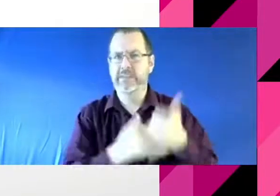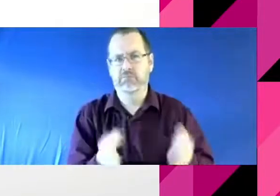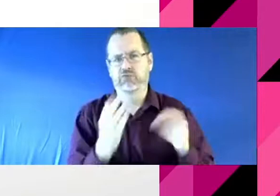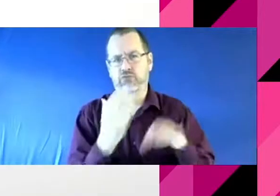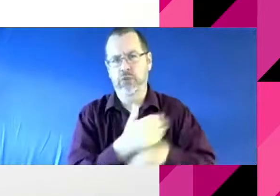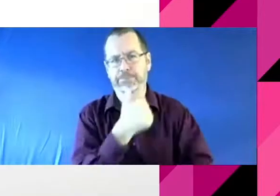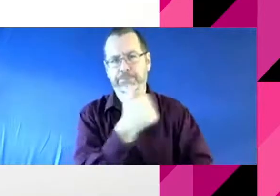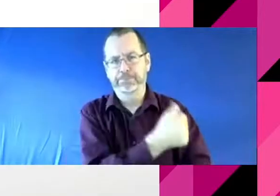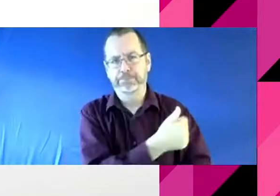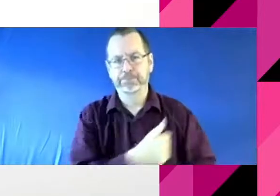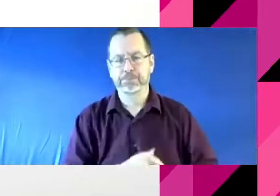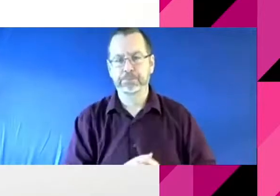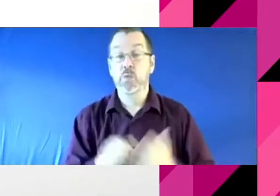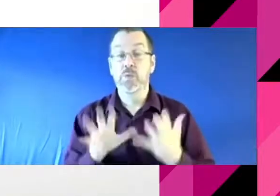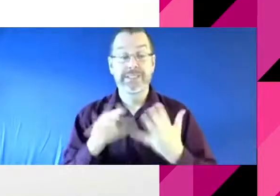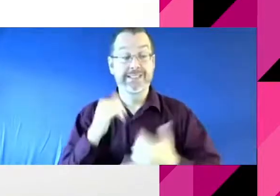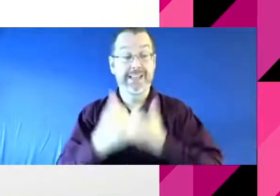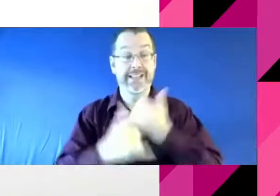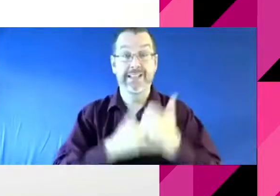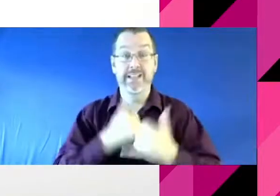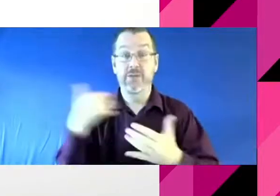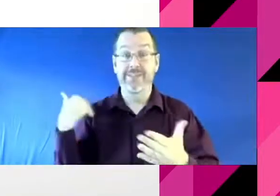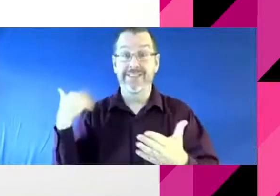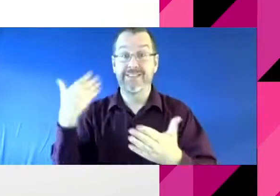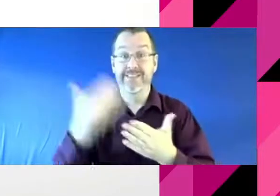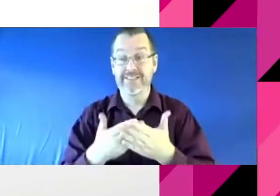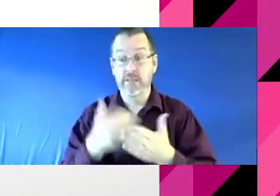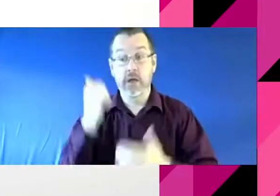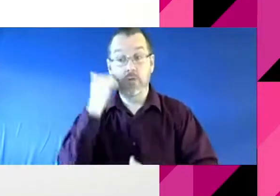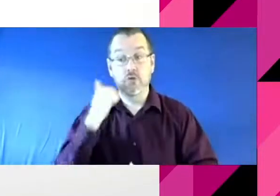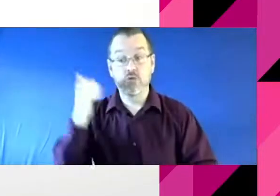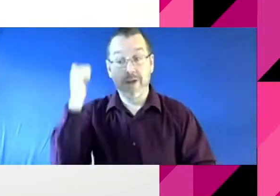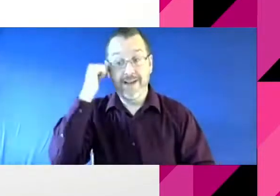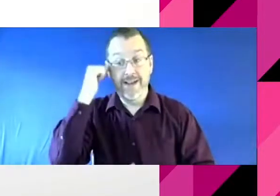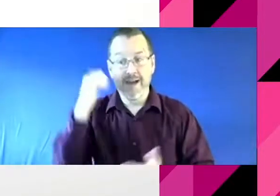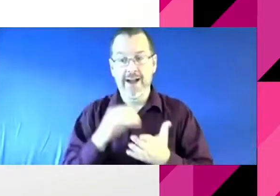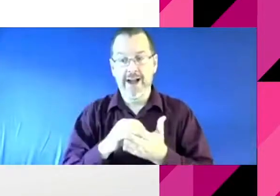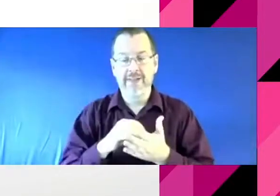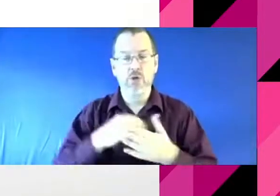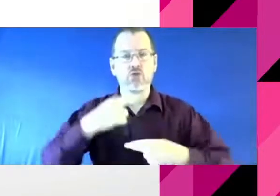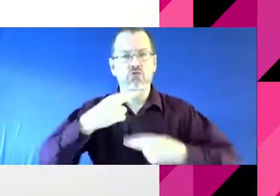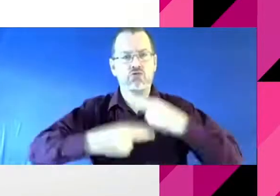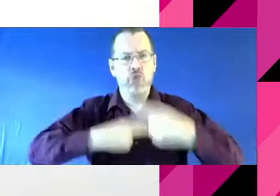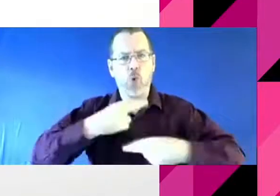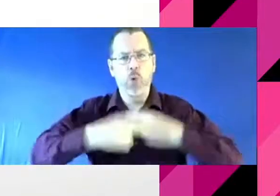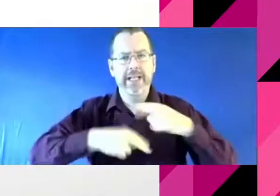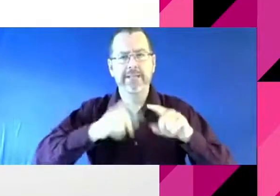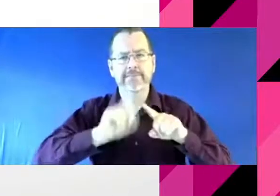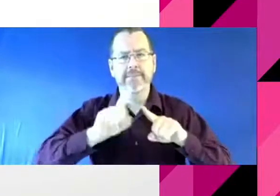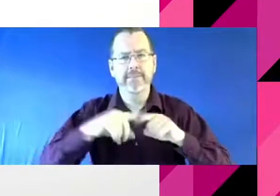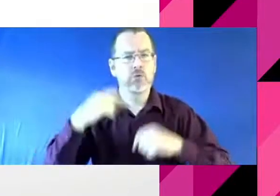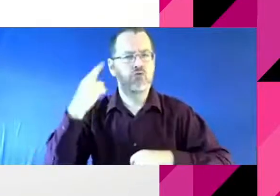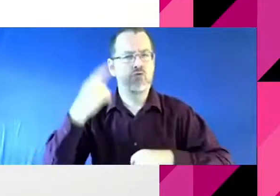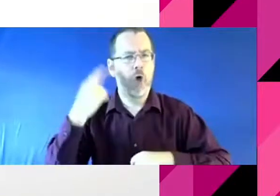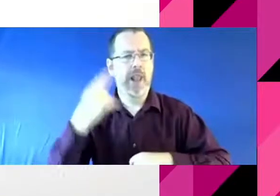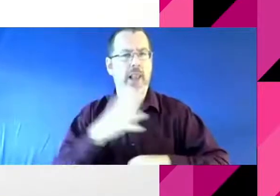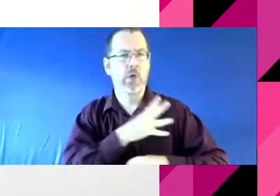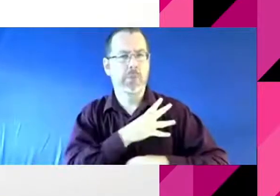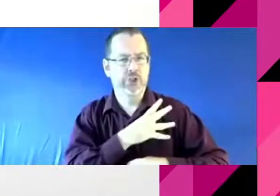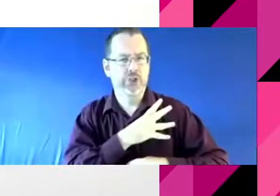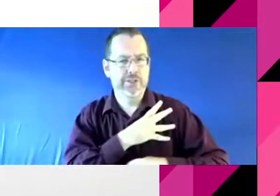over the past decade, Australia has appointed a rolling series of royal commissions into the failure of our